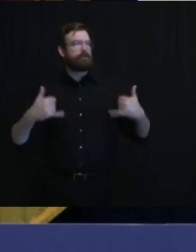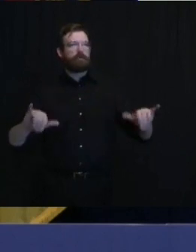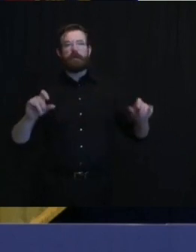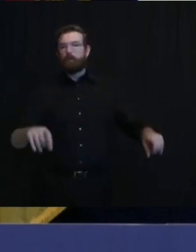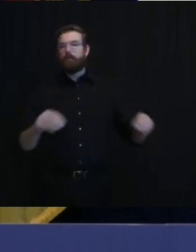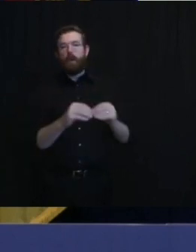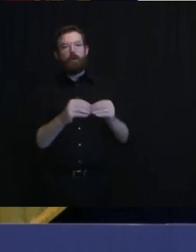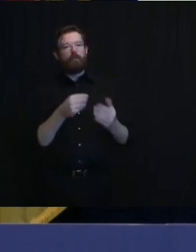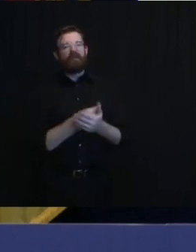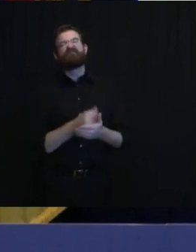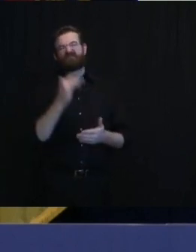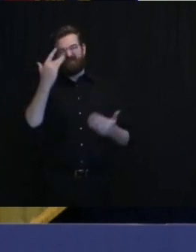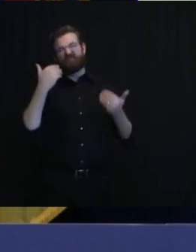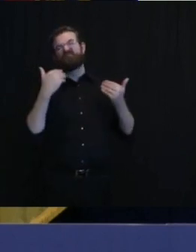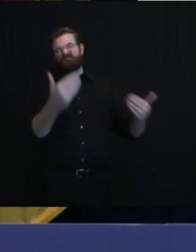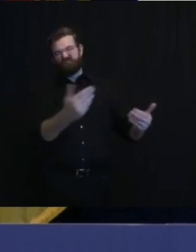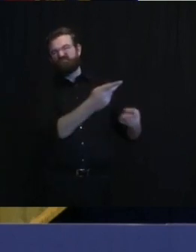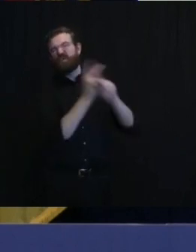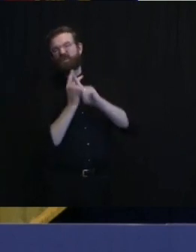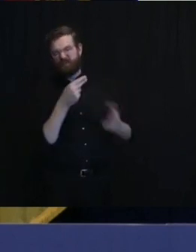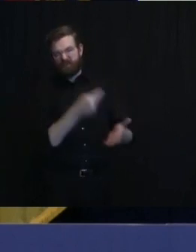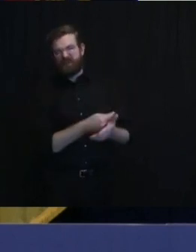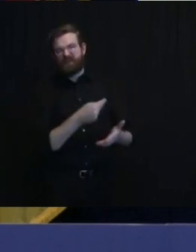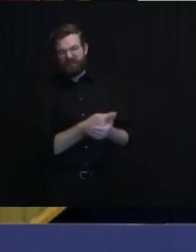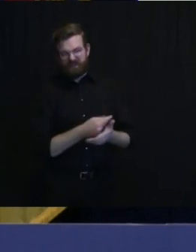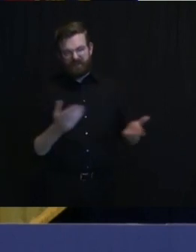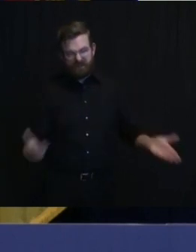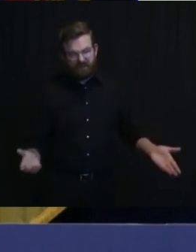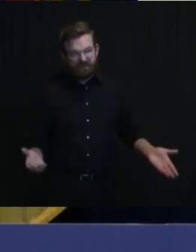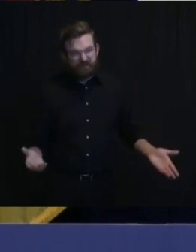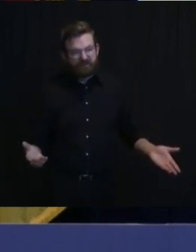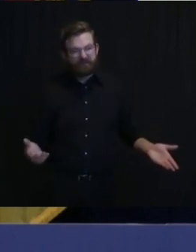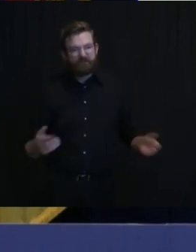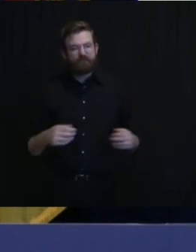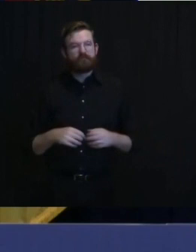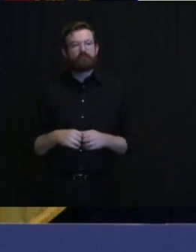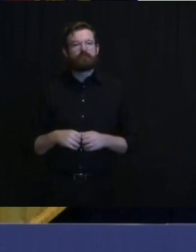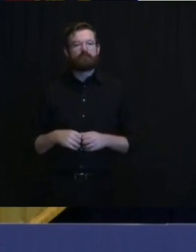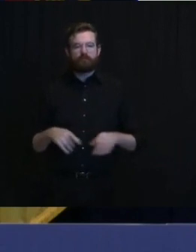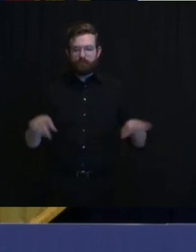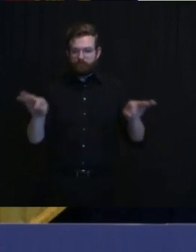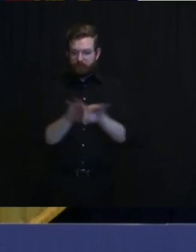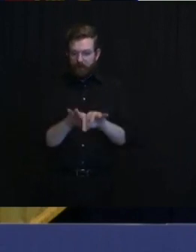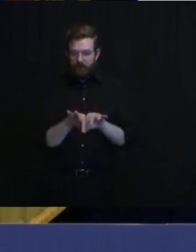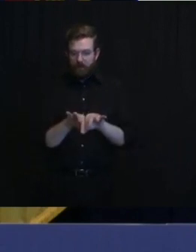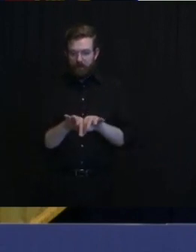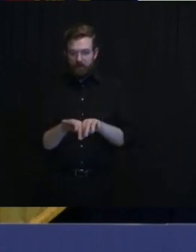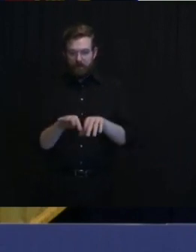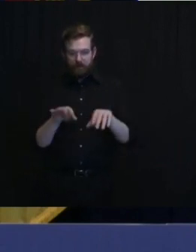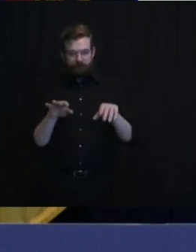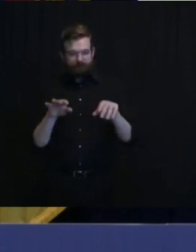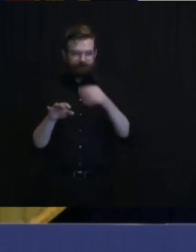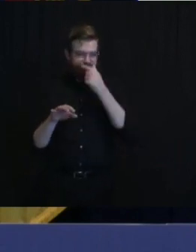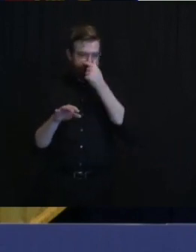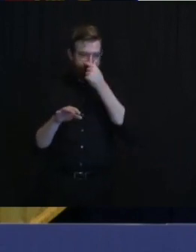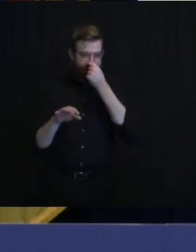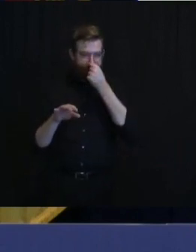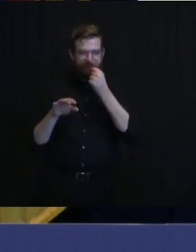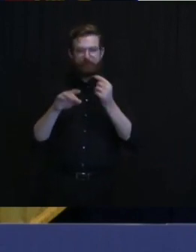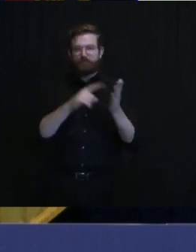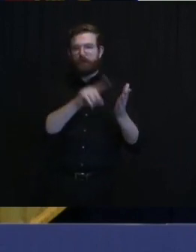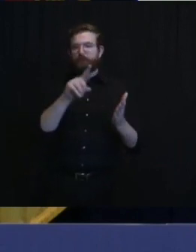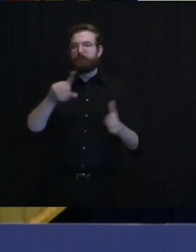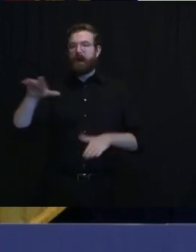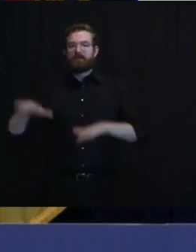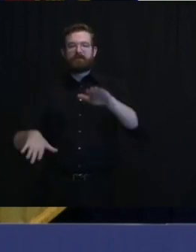the relationship that we currently, and I think New Jersey does this better than any other state in terms of budgeting process, that process between the executive branch